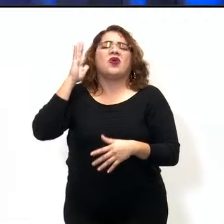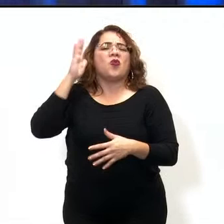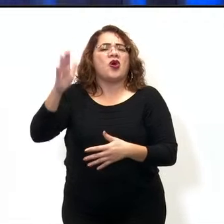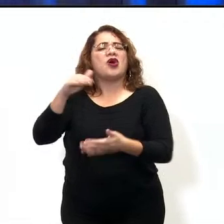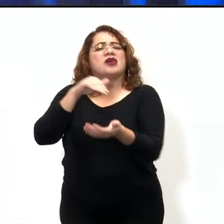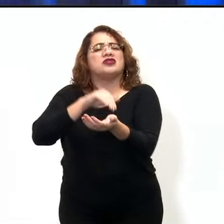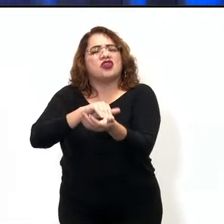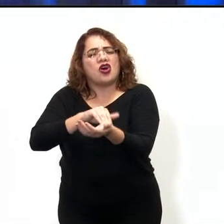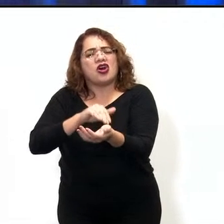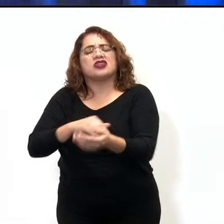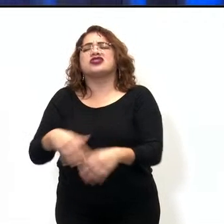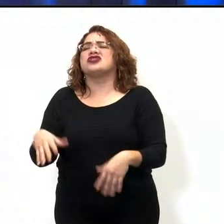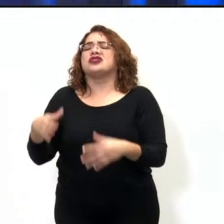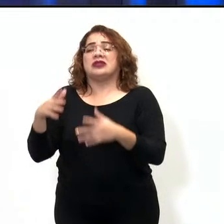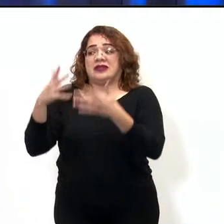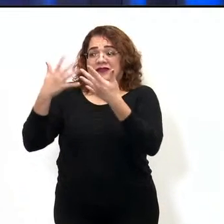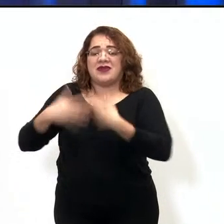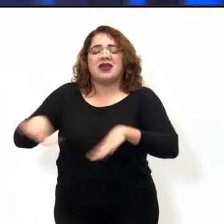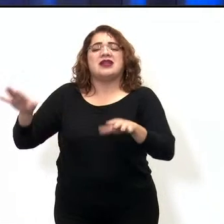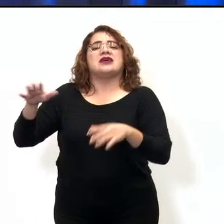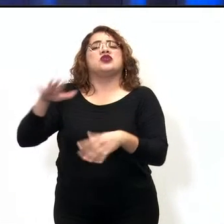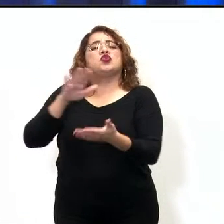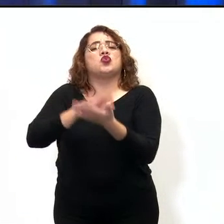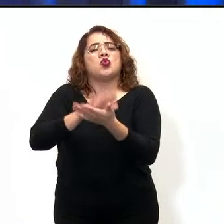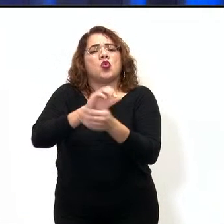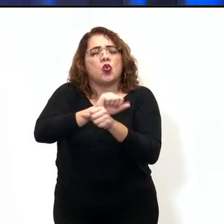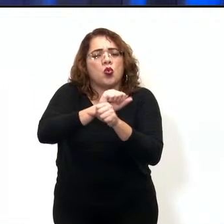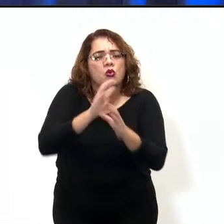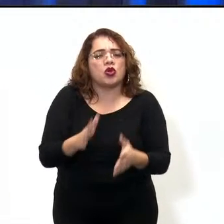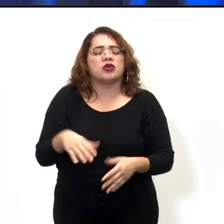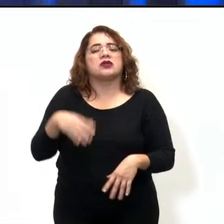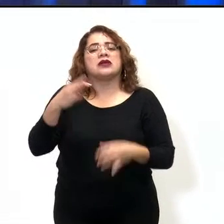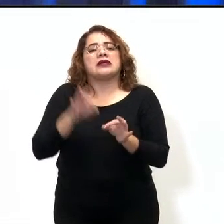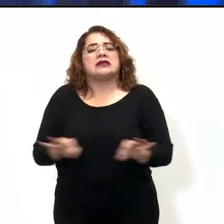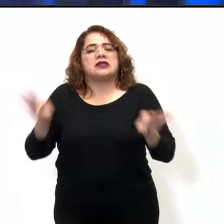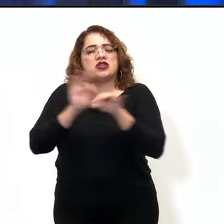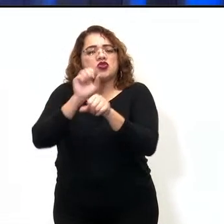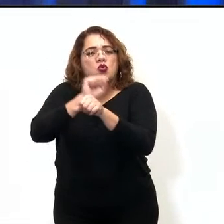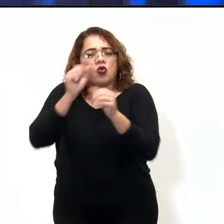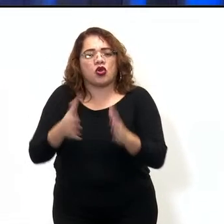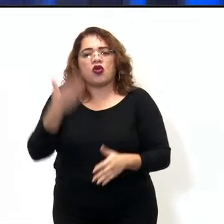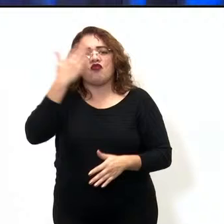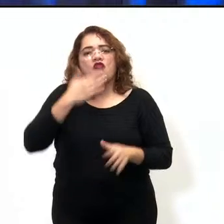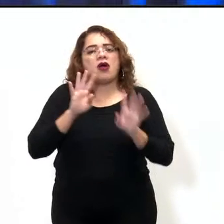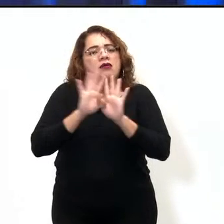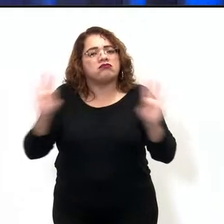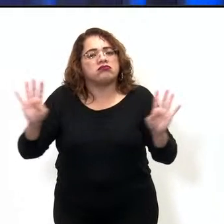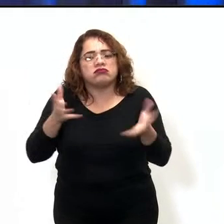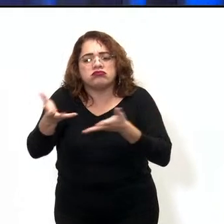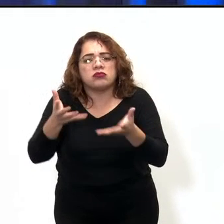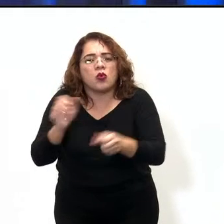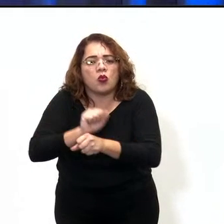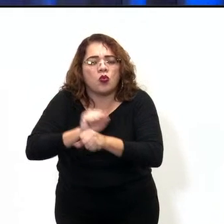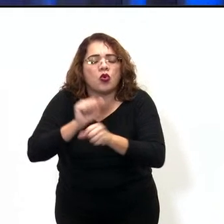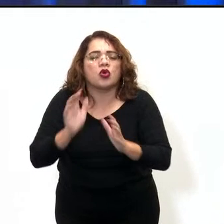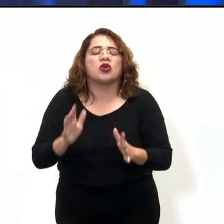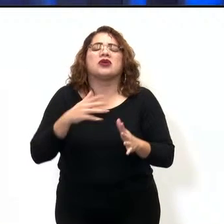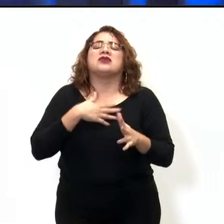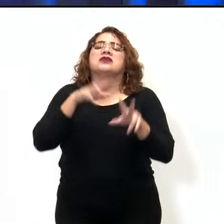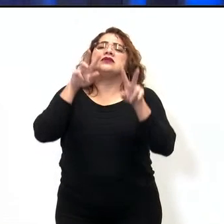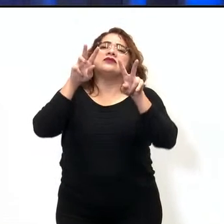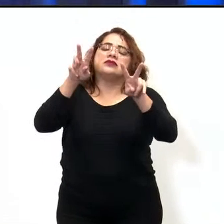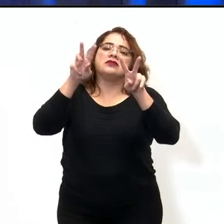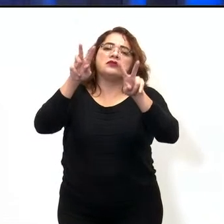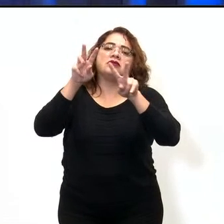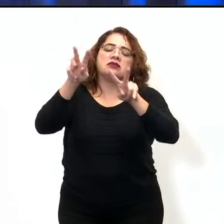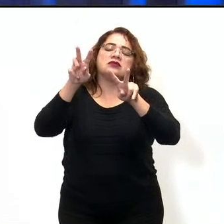our frontline workers, our essential service workers. So we're just really excited about the opportunity